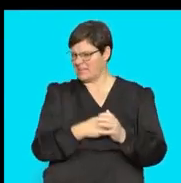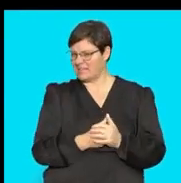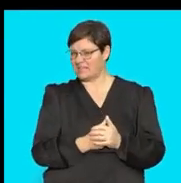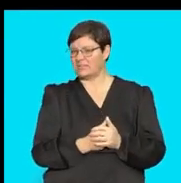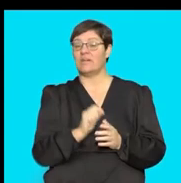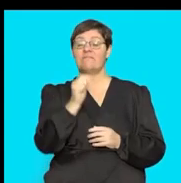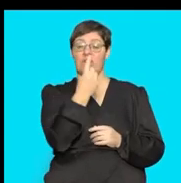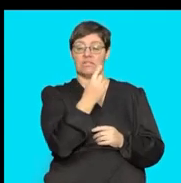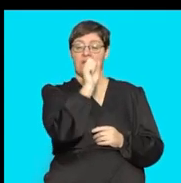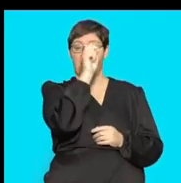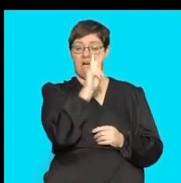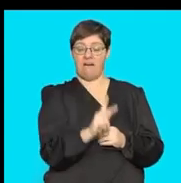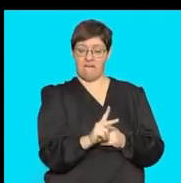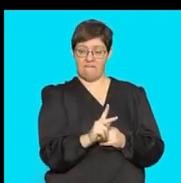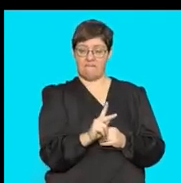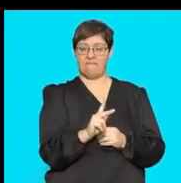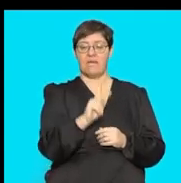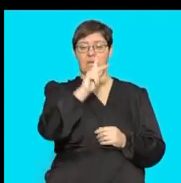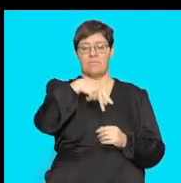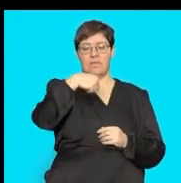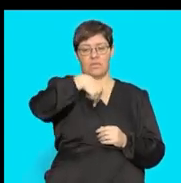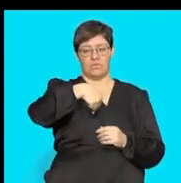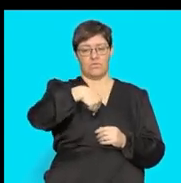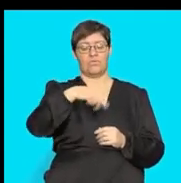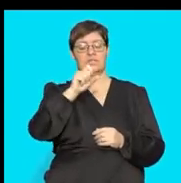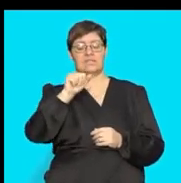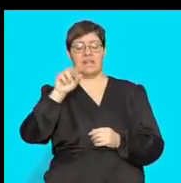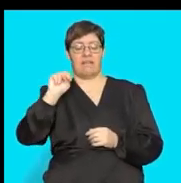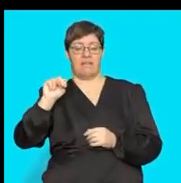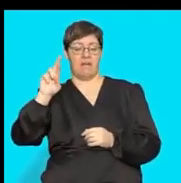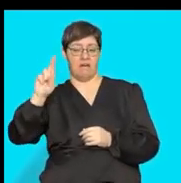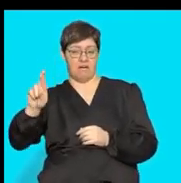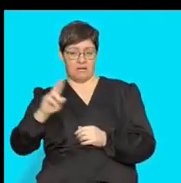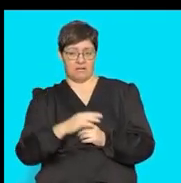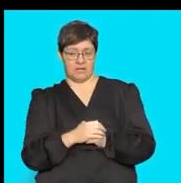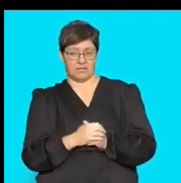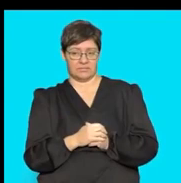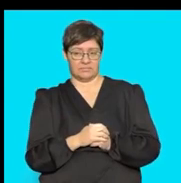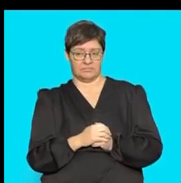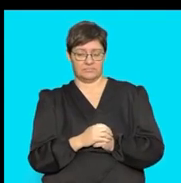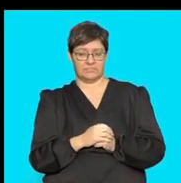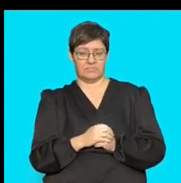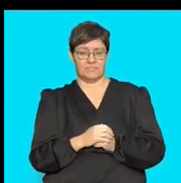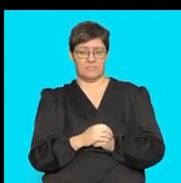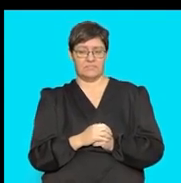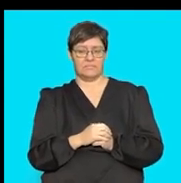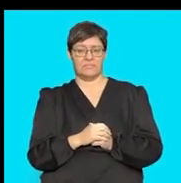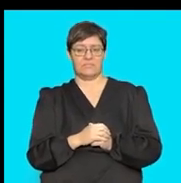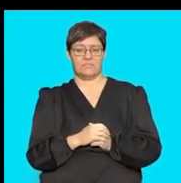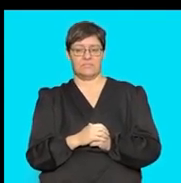right? First one, area of triangle PQR will be PQ sine